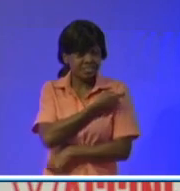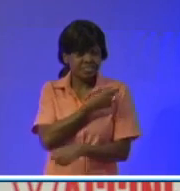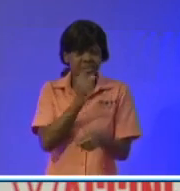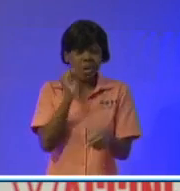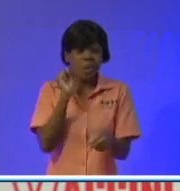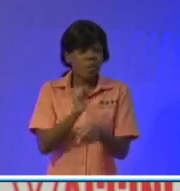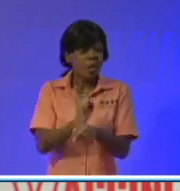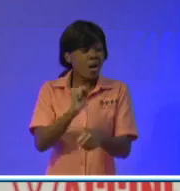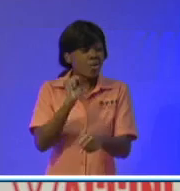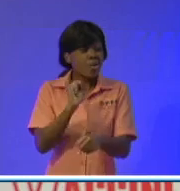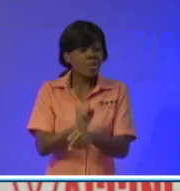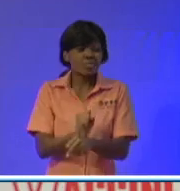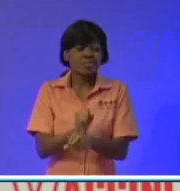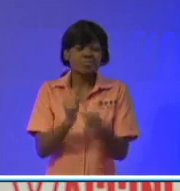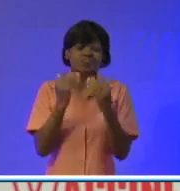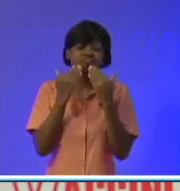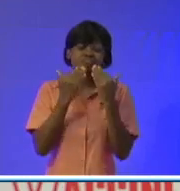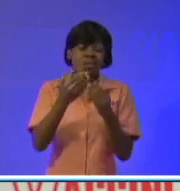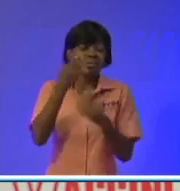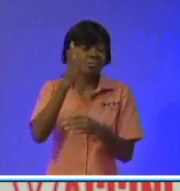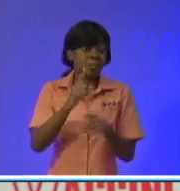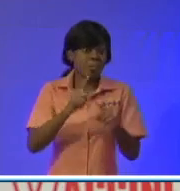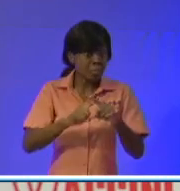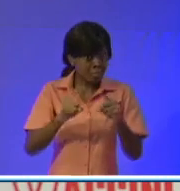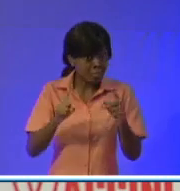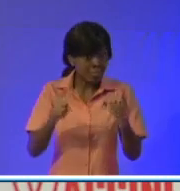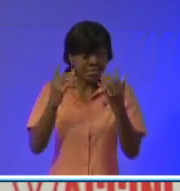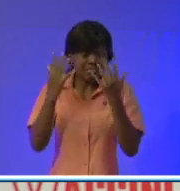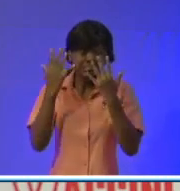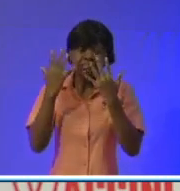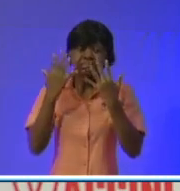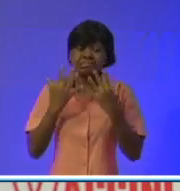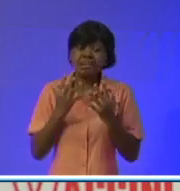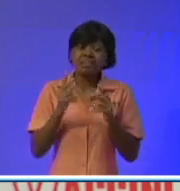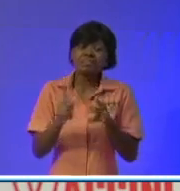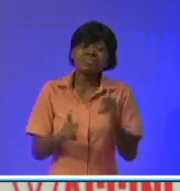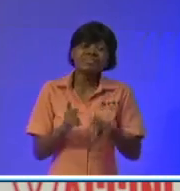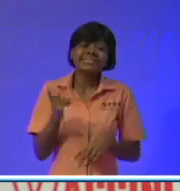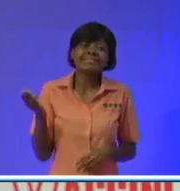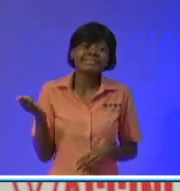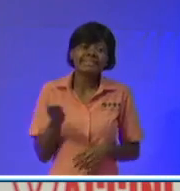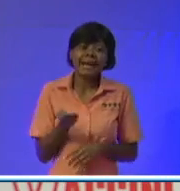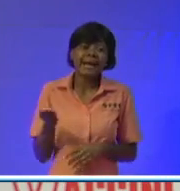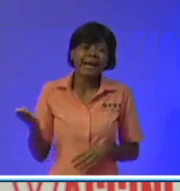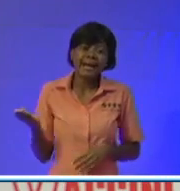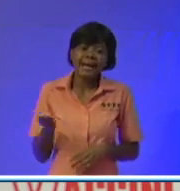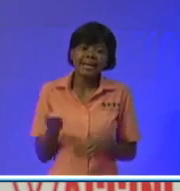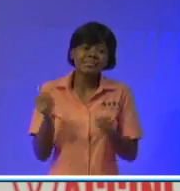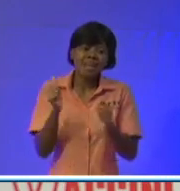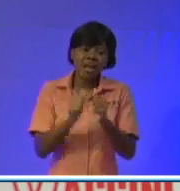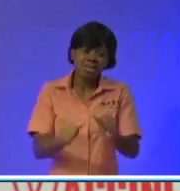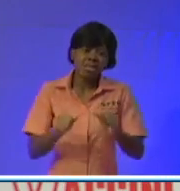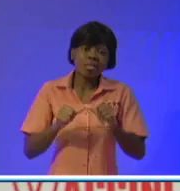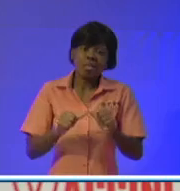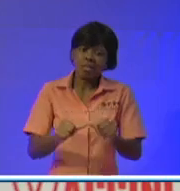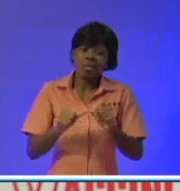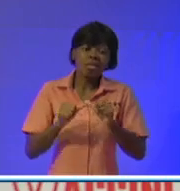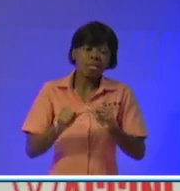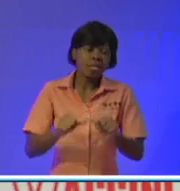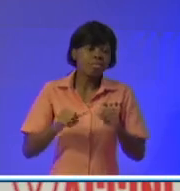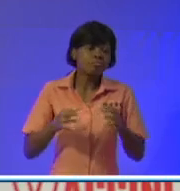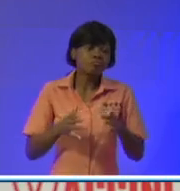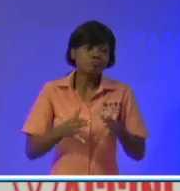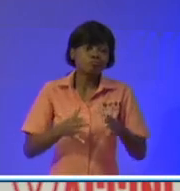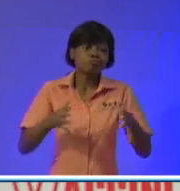dying in what I consider to be very large numbers, unacceptably high numbers. And we could